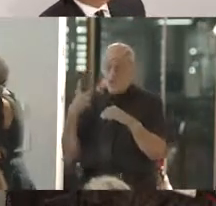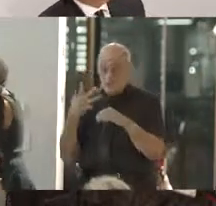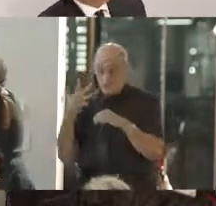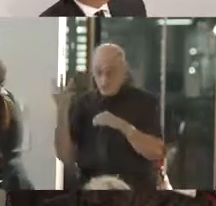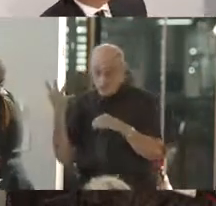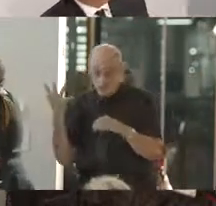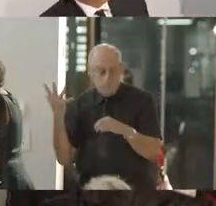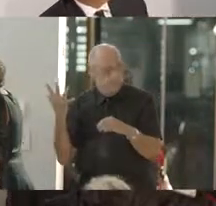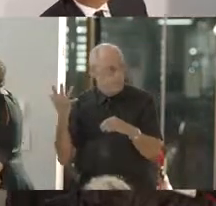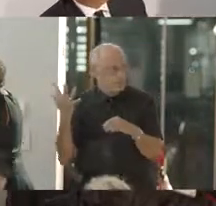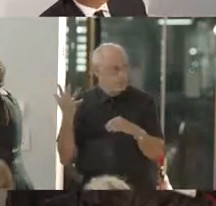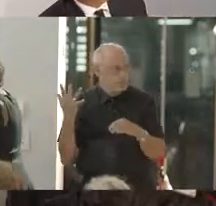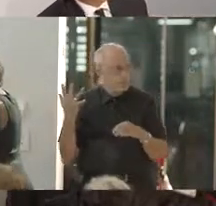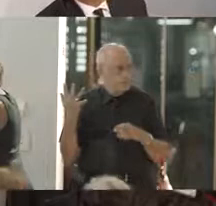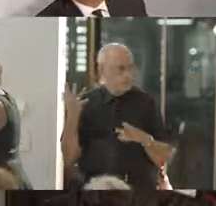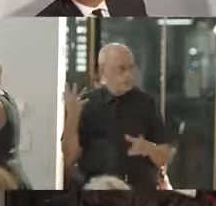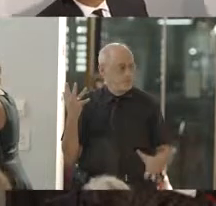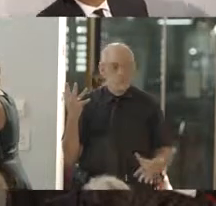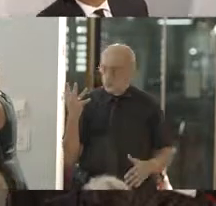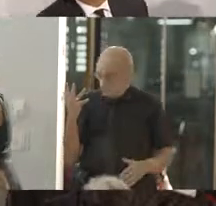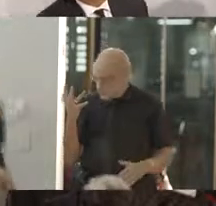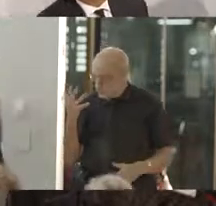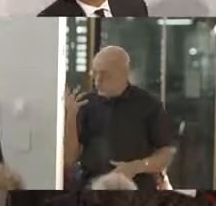is, say it again.